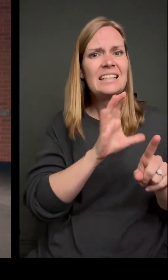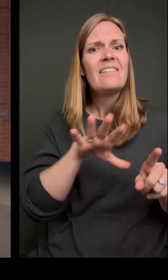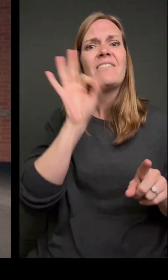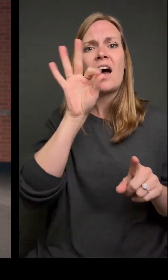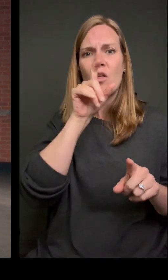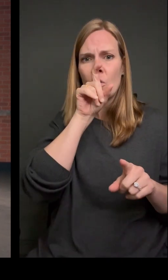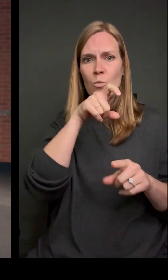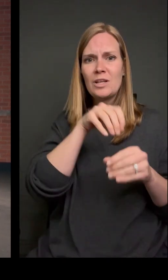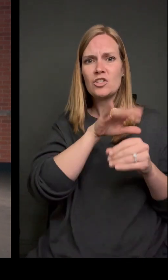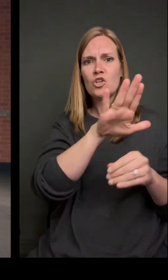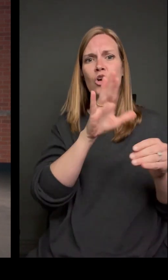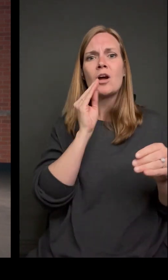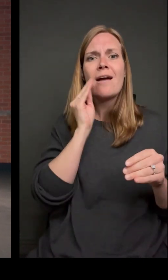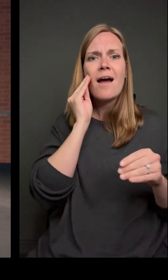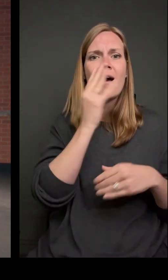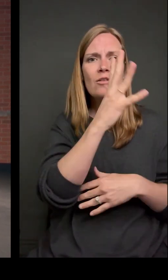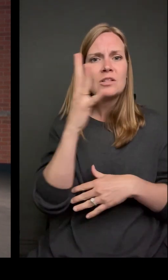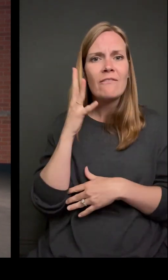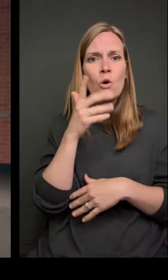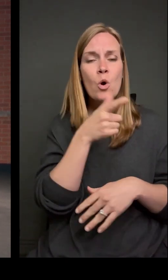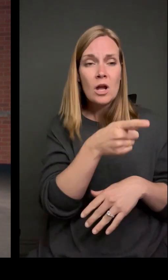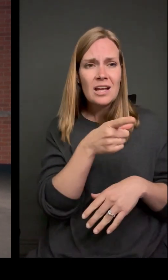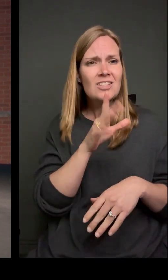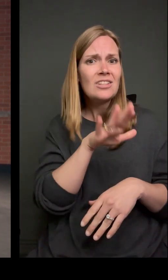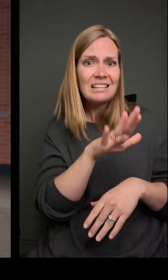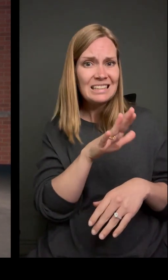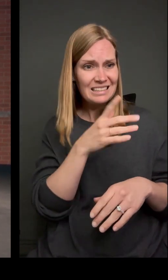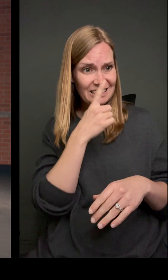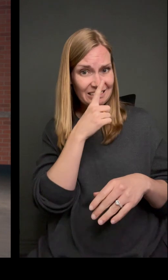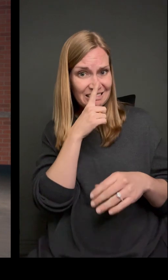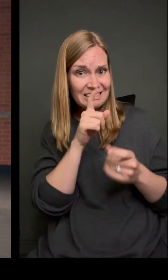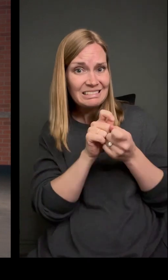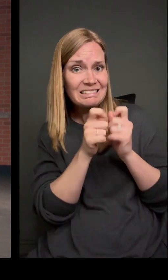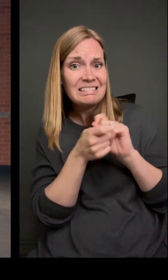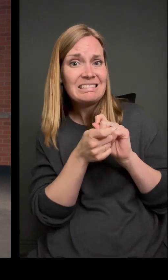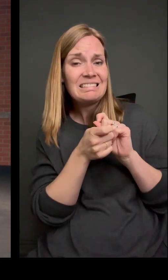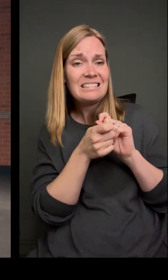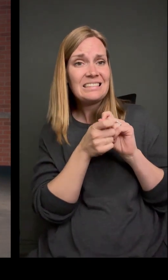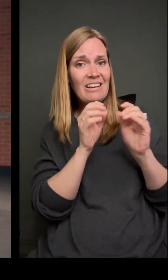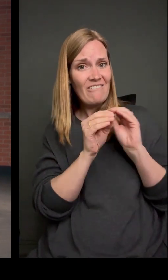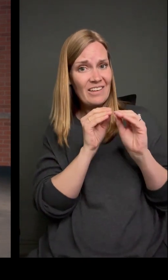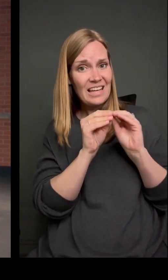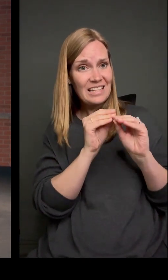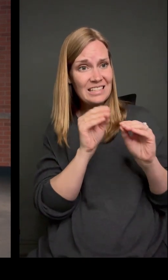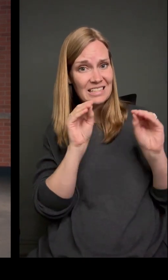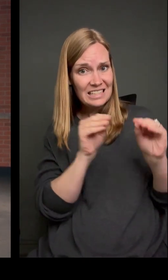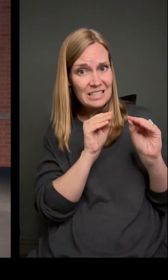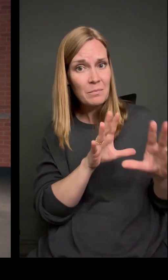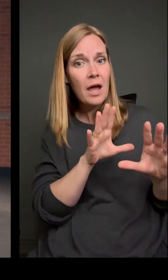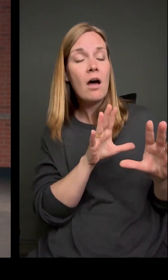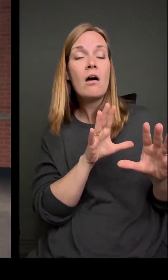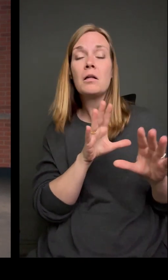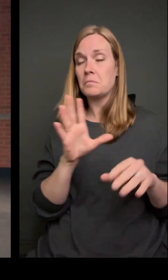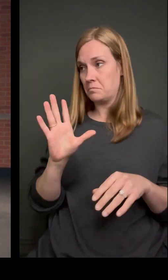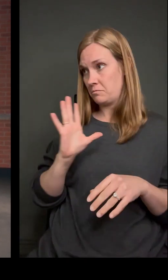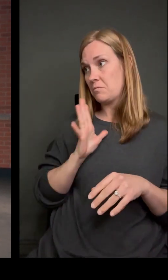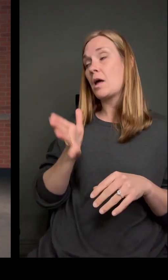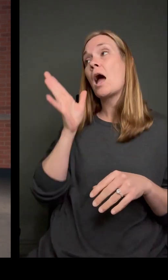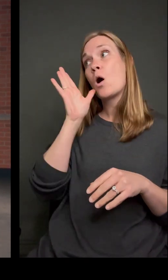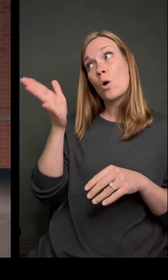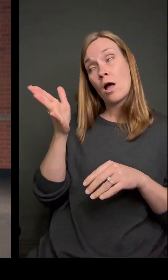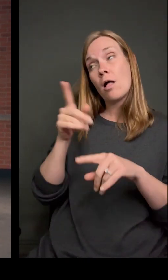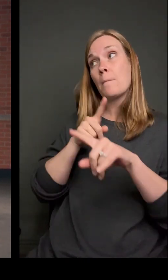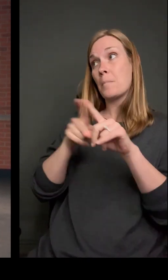of the forest. He begged her to lift the spell. She said that she could and she would, but the price for her services would be 1/2